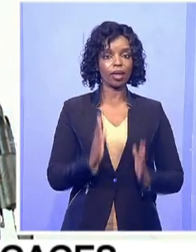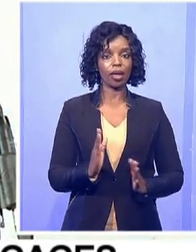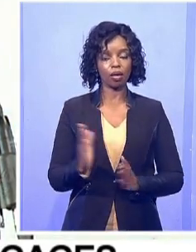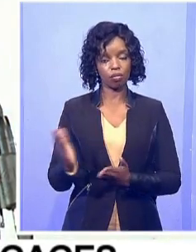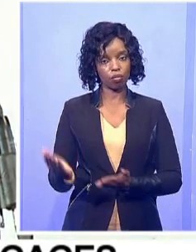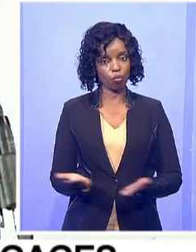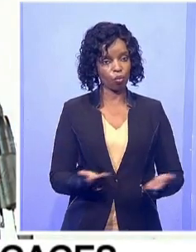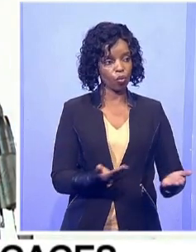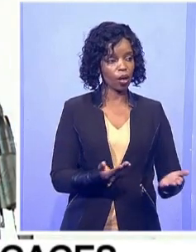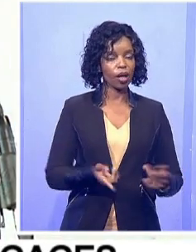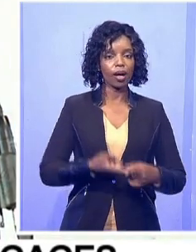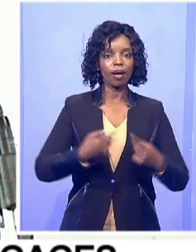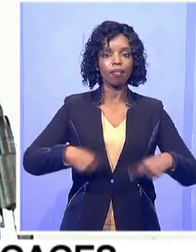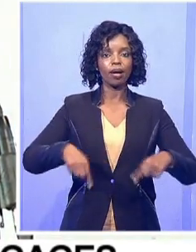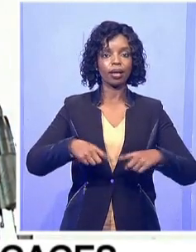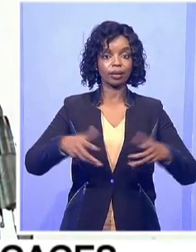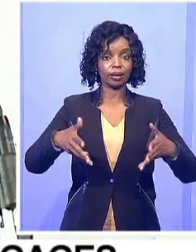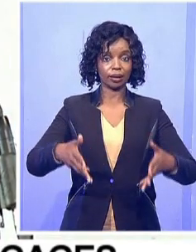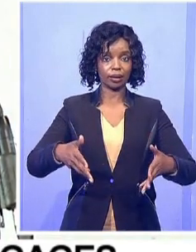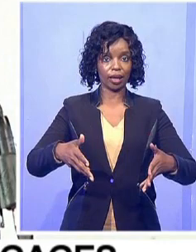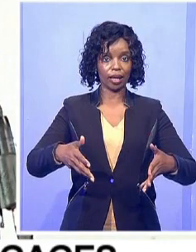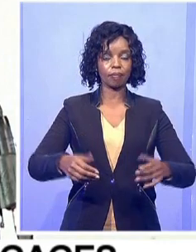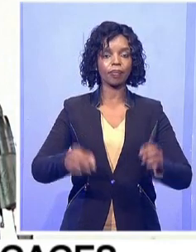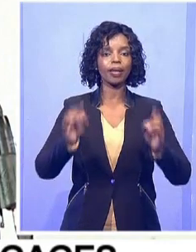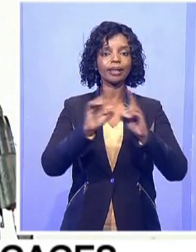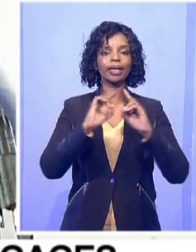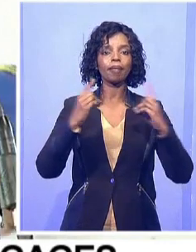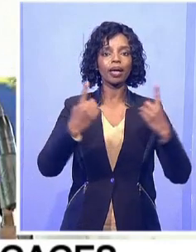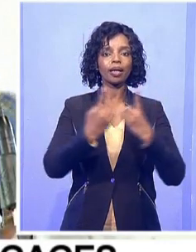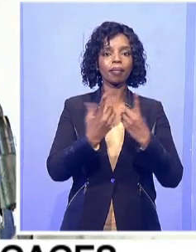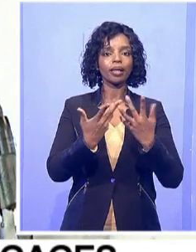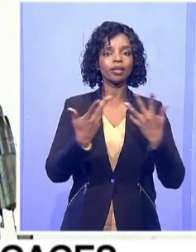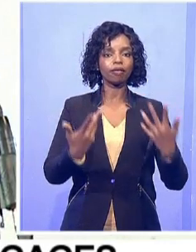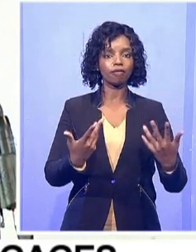the Department of Military Veterans,